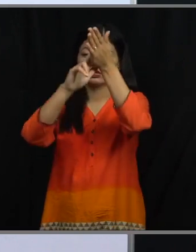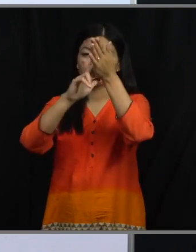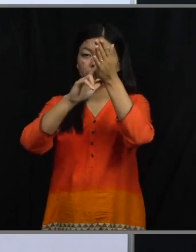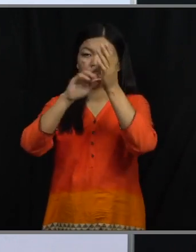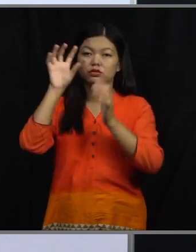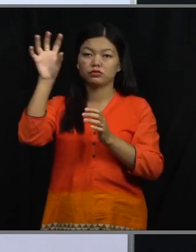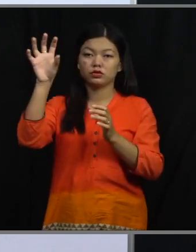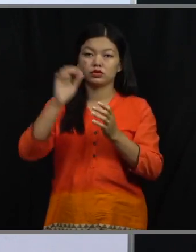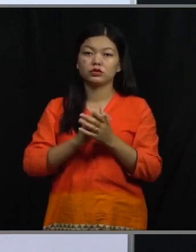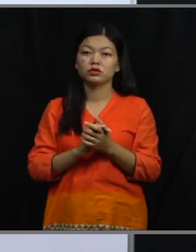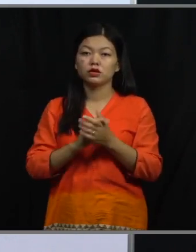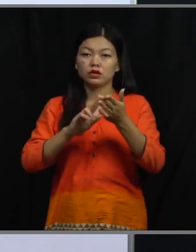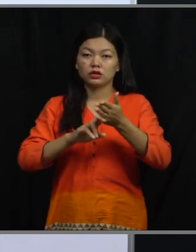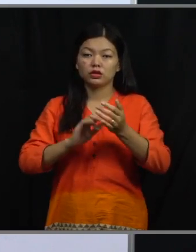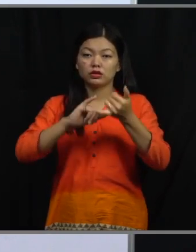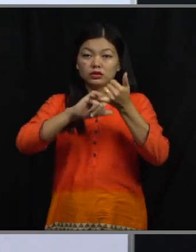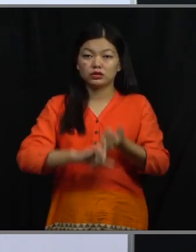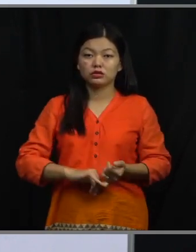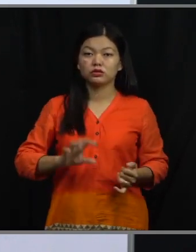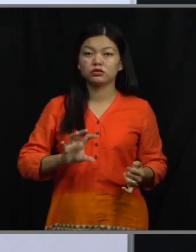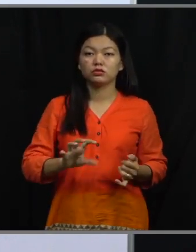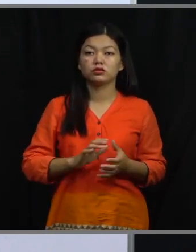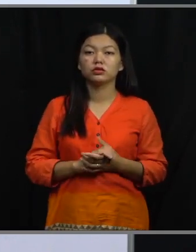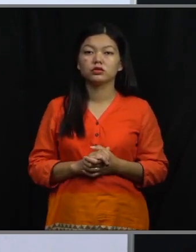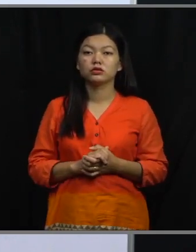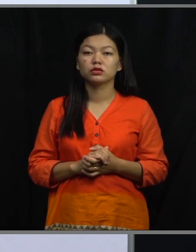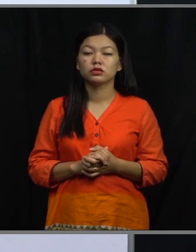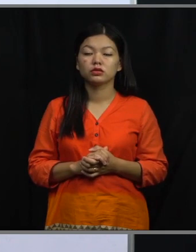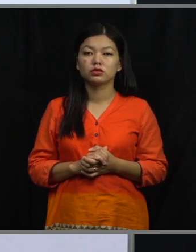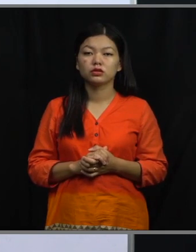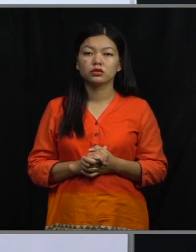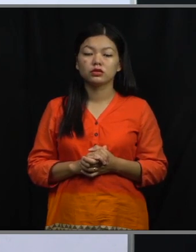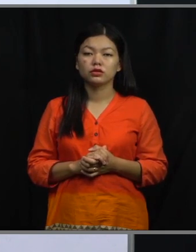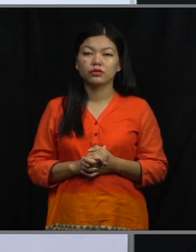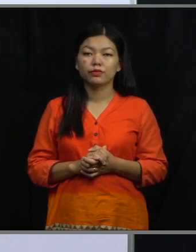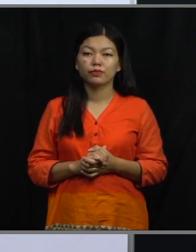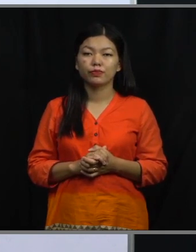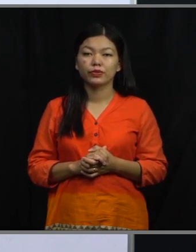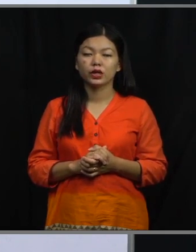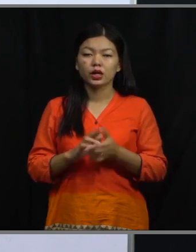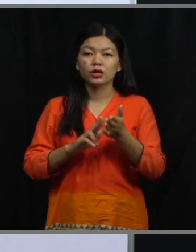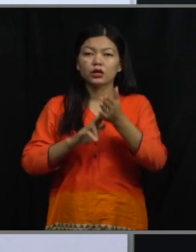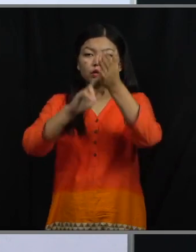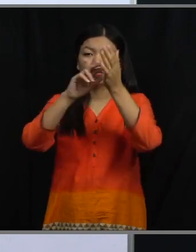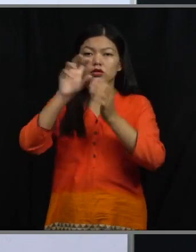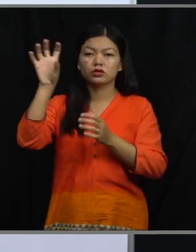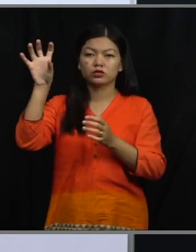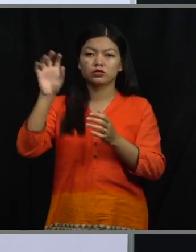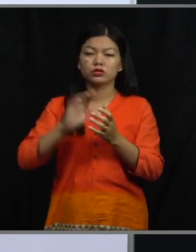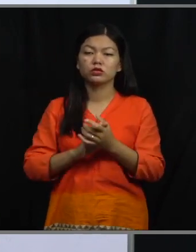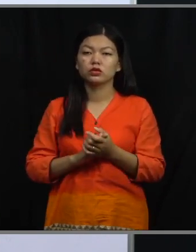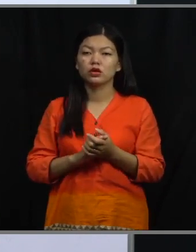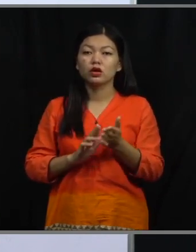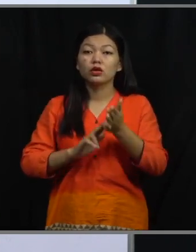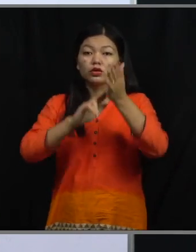the second is the southern zone, okay. Now, the northern zone, okay, which means the